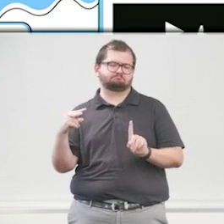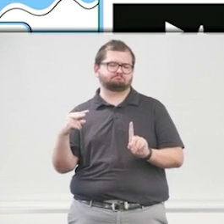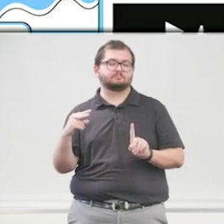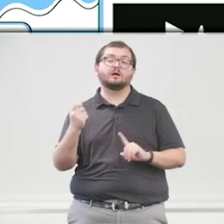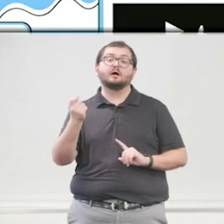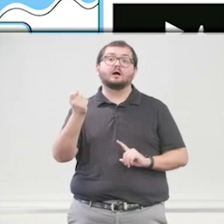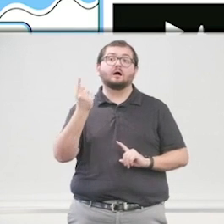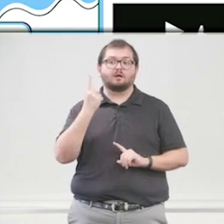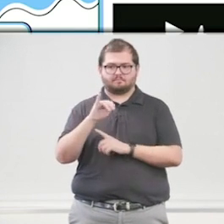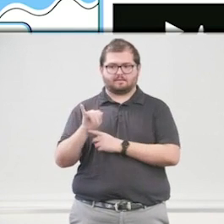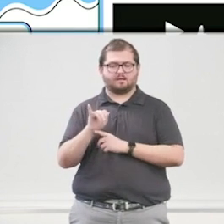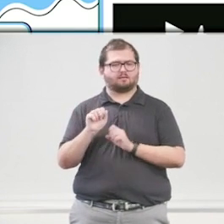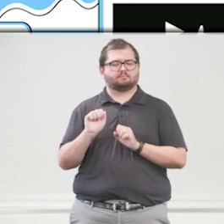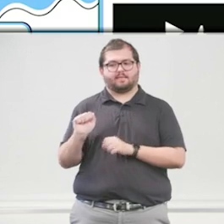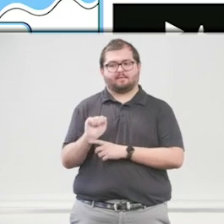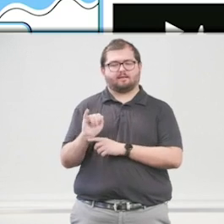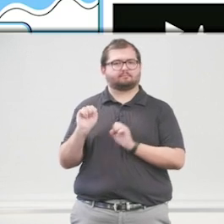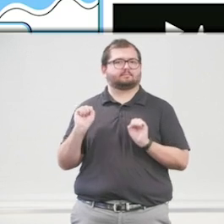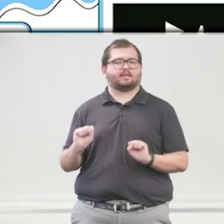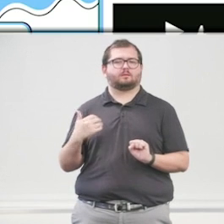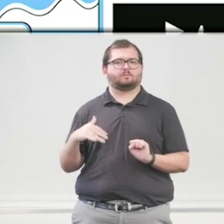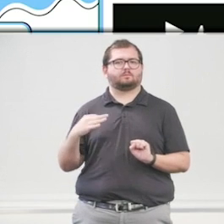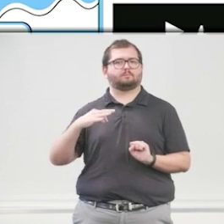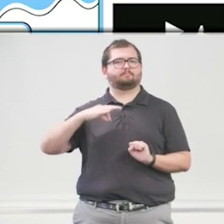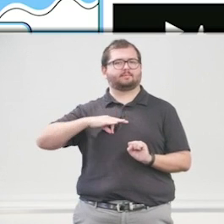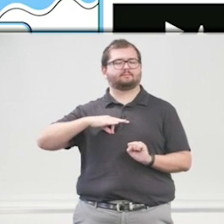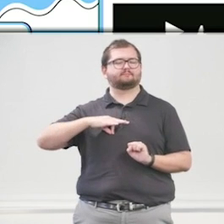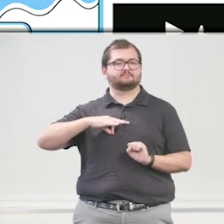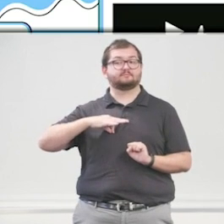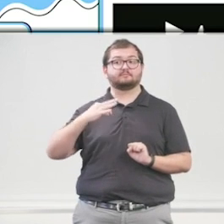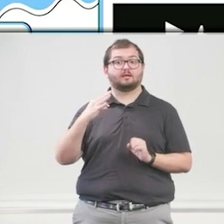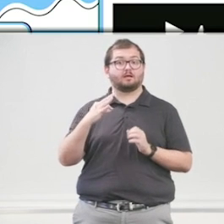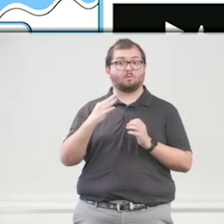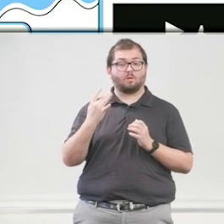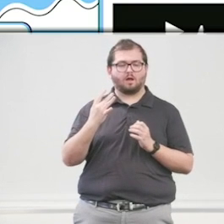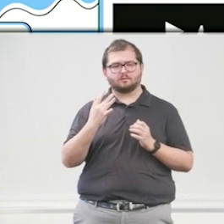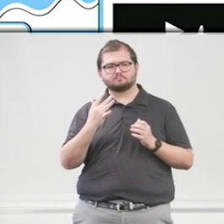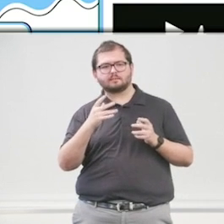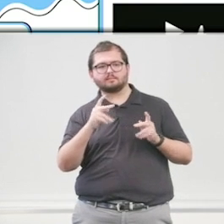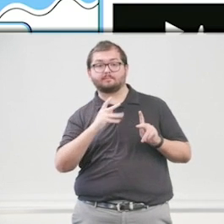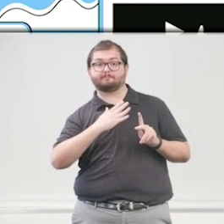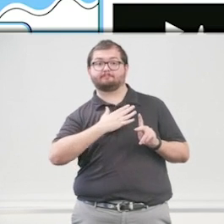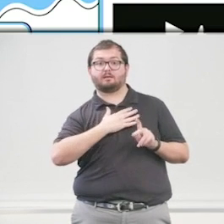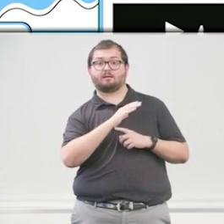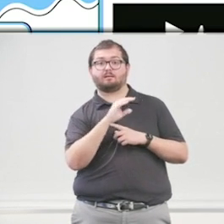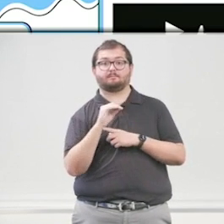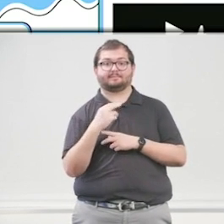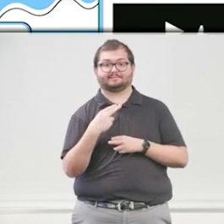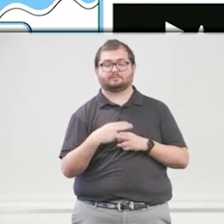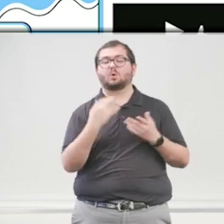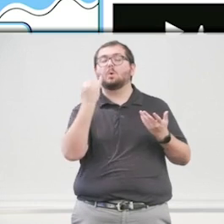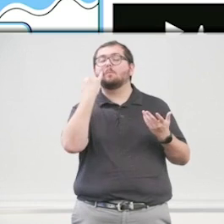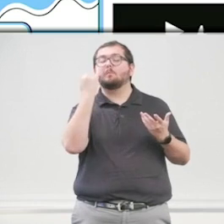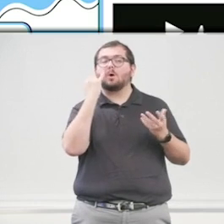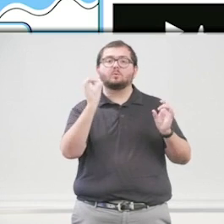really great tools with artificial intelligence that allow you to monitor your company's name. So let's say you do have an emergency